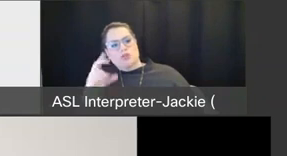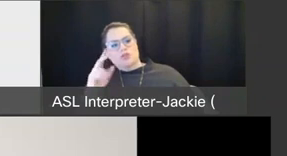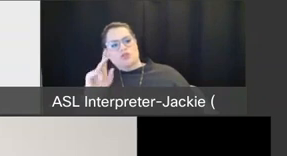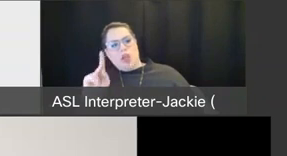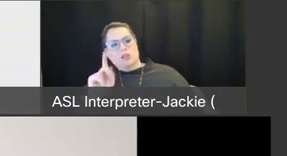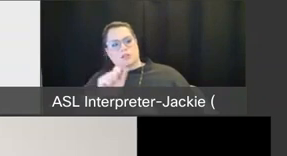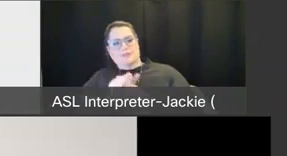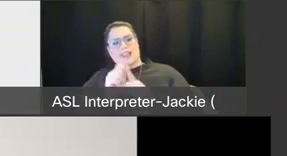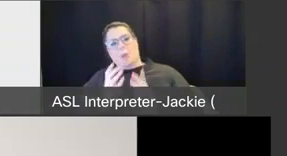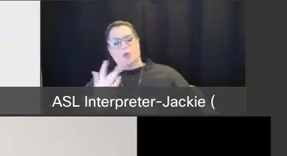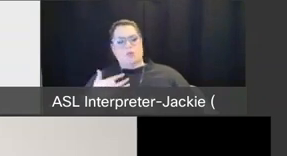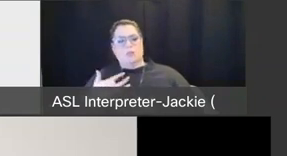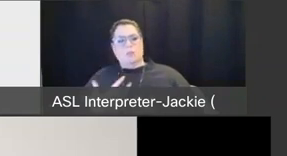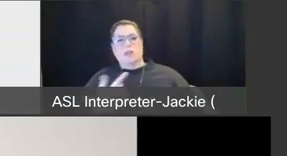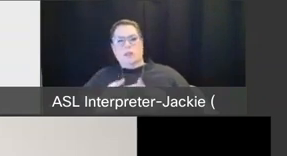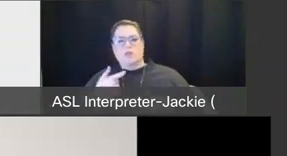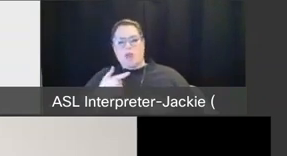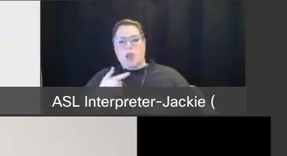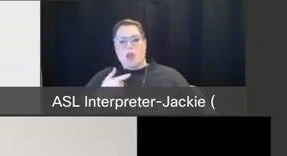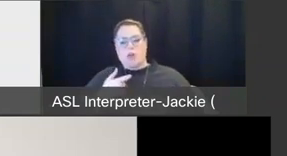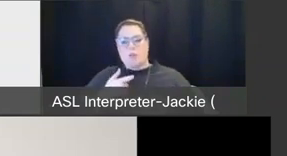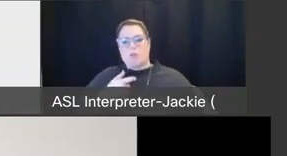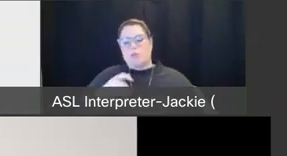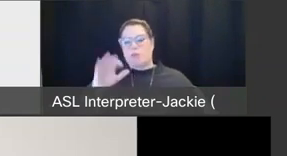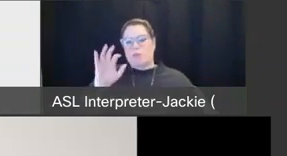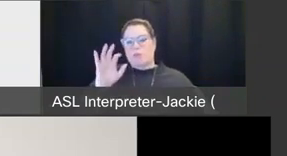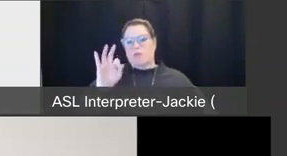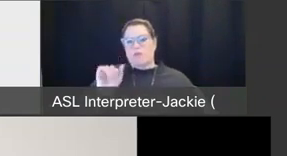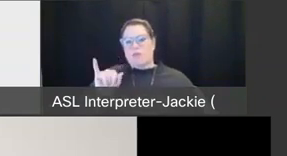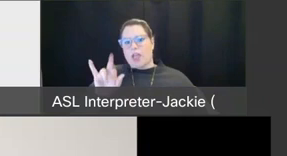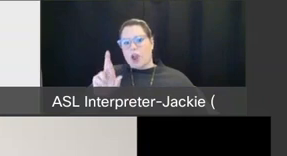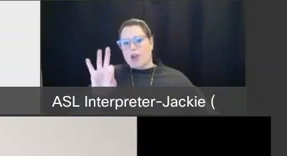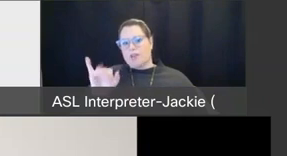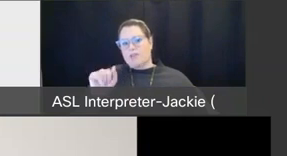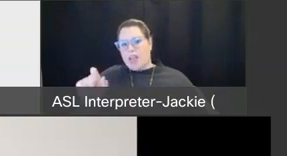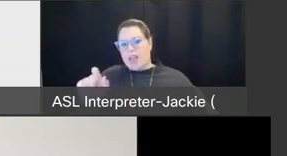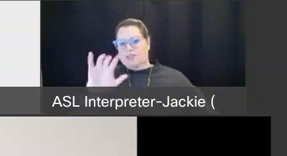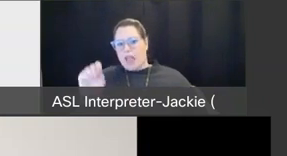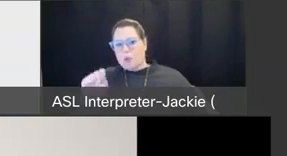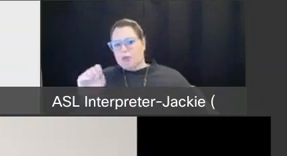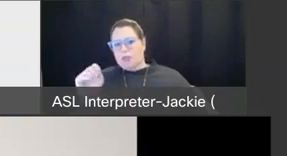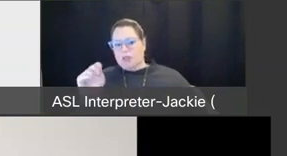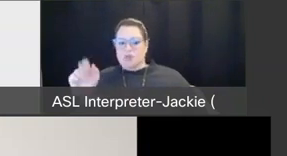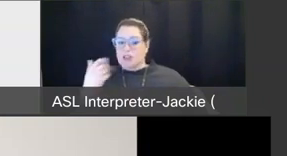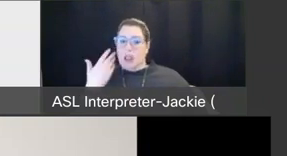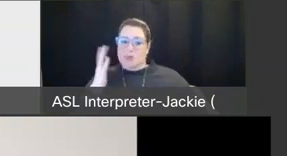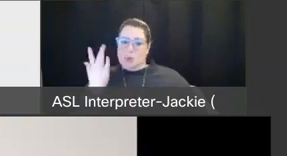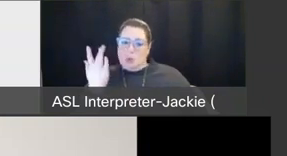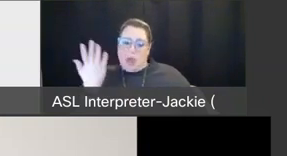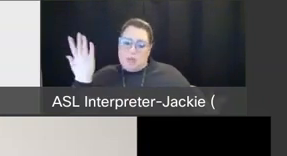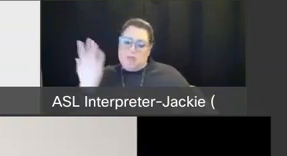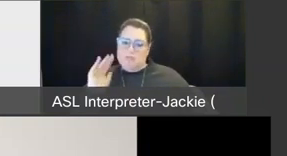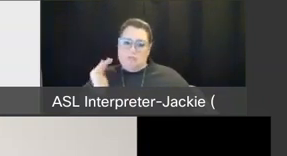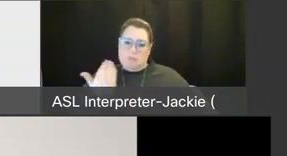really aware that these deposit theft schemes happen. And if for some reason they do